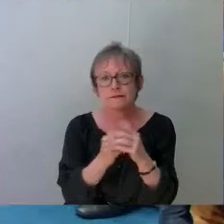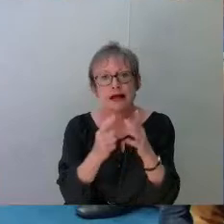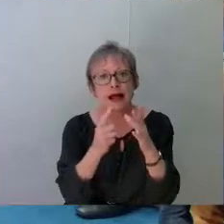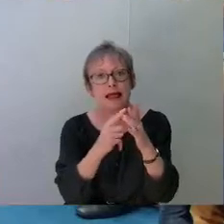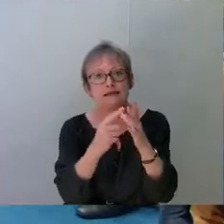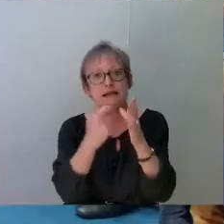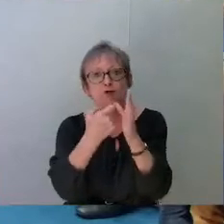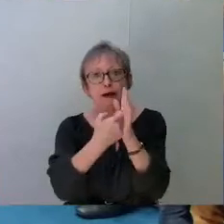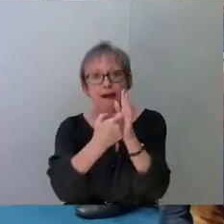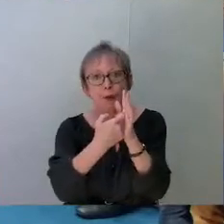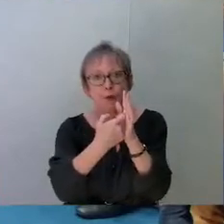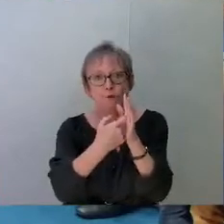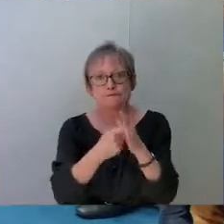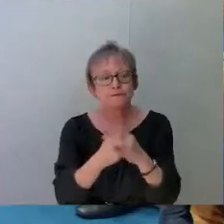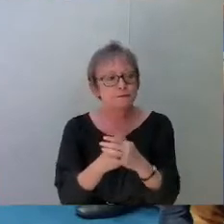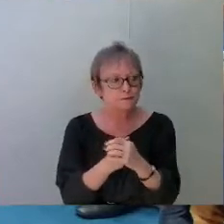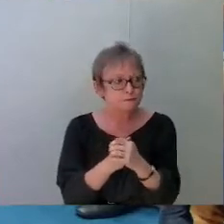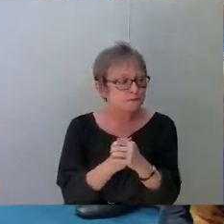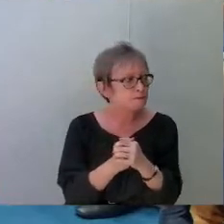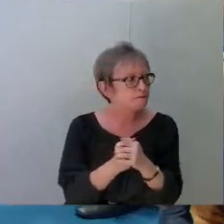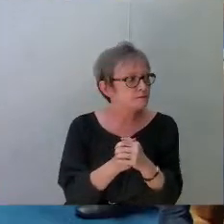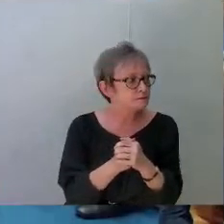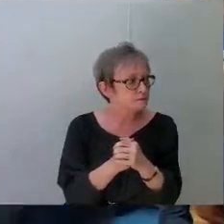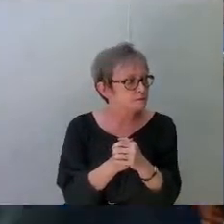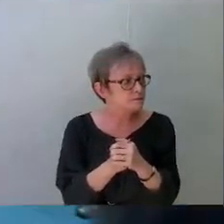Alexia Renault.